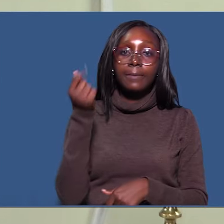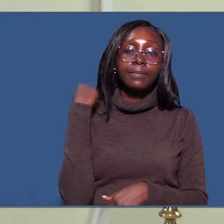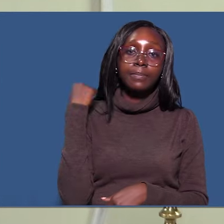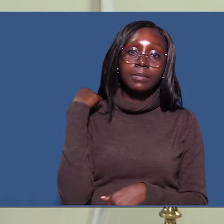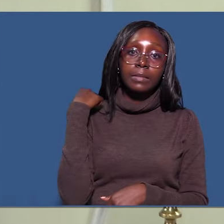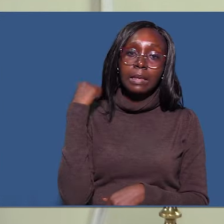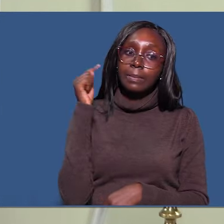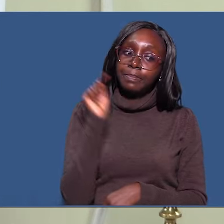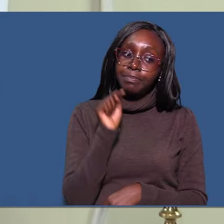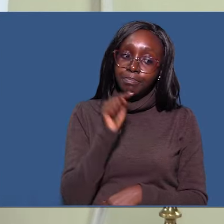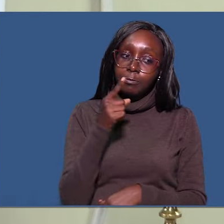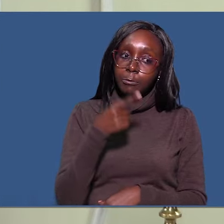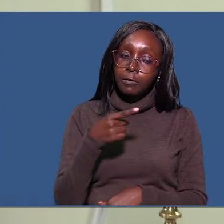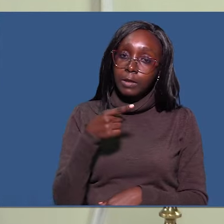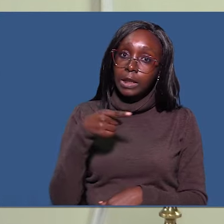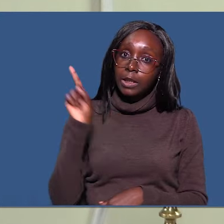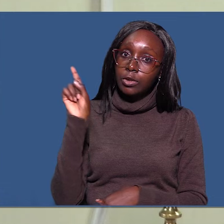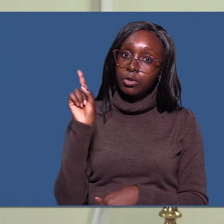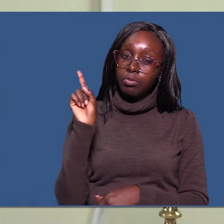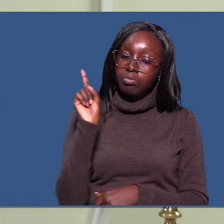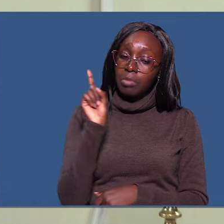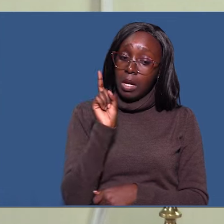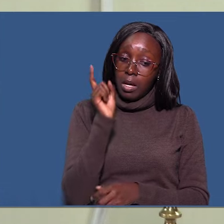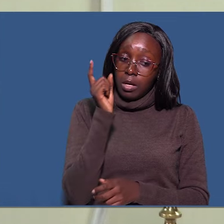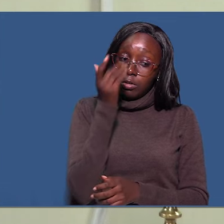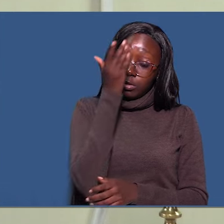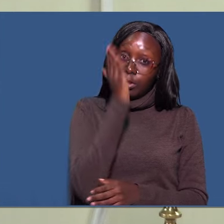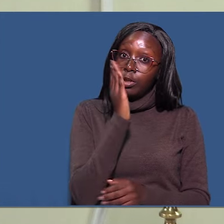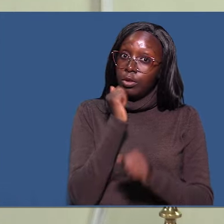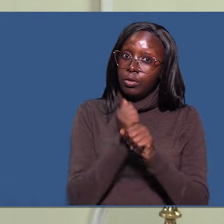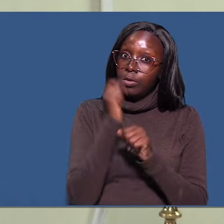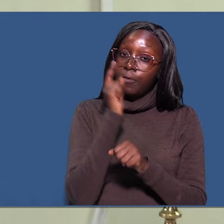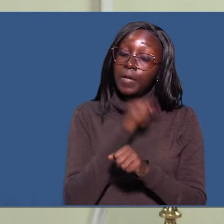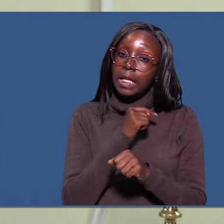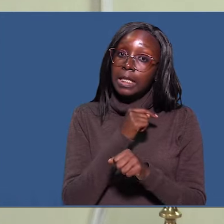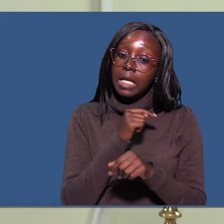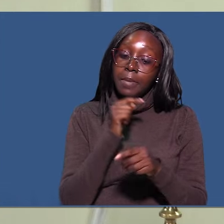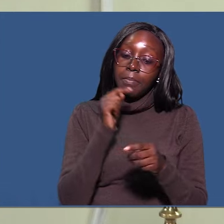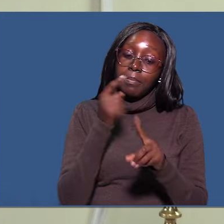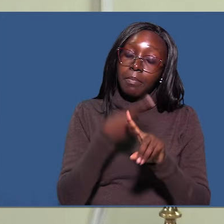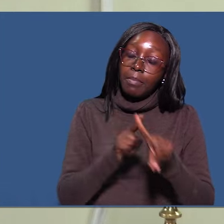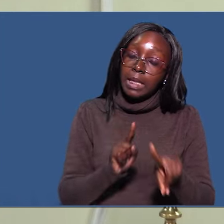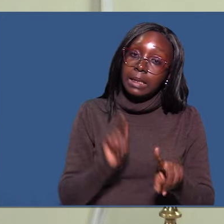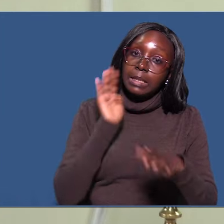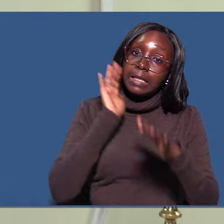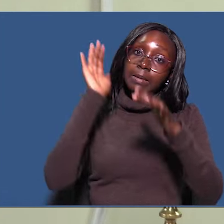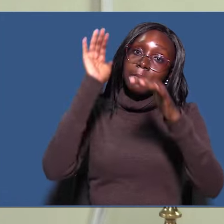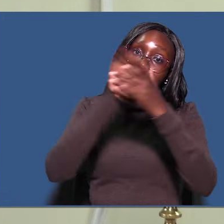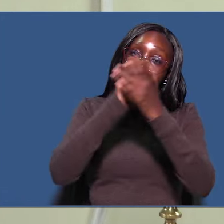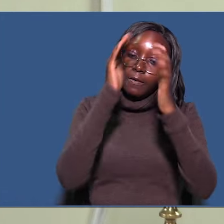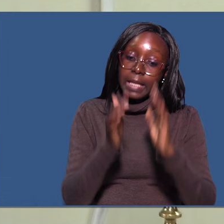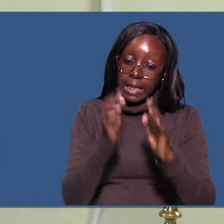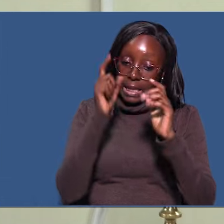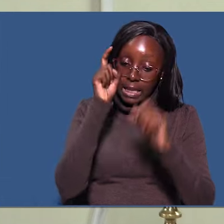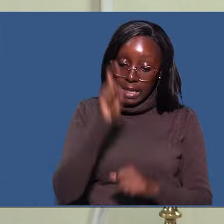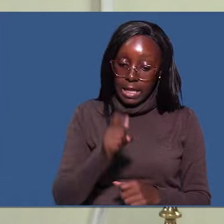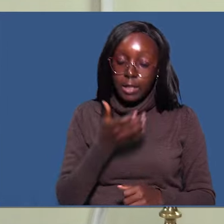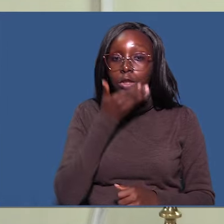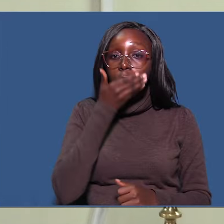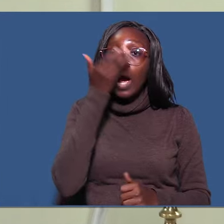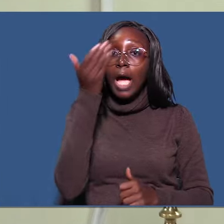vindication is in one part God's doing, the believer must respond to God's grace by faith in order